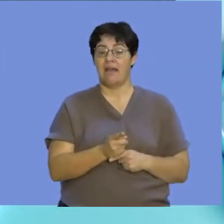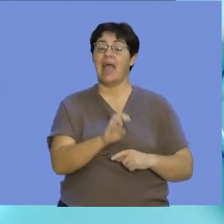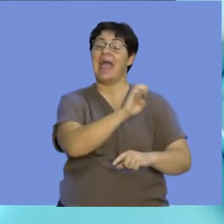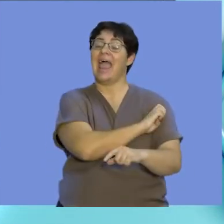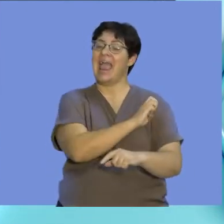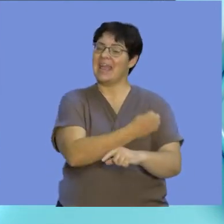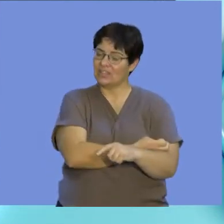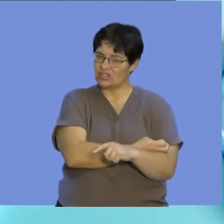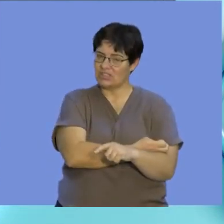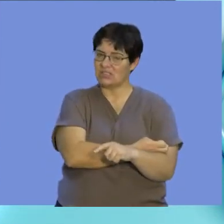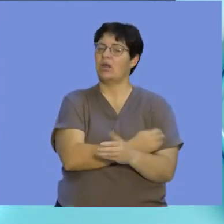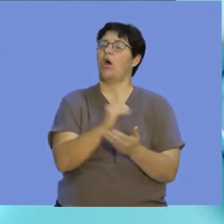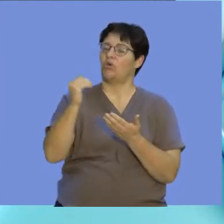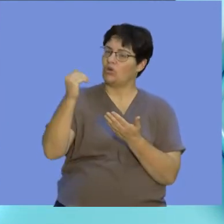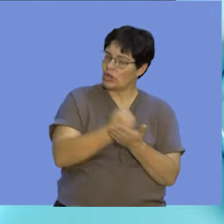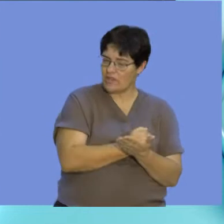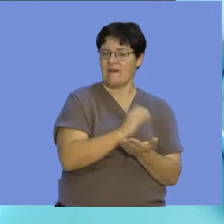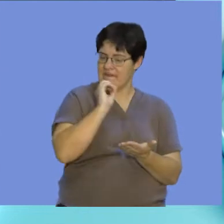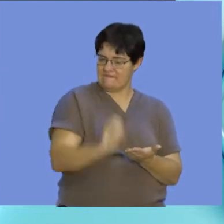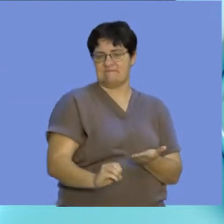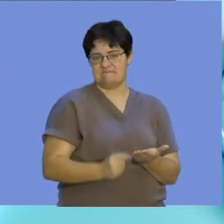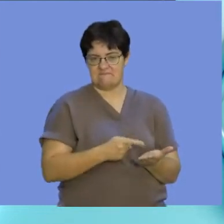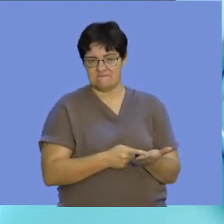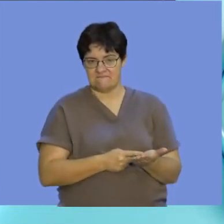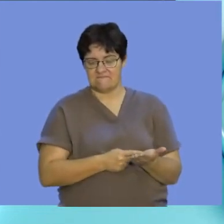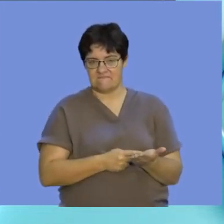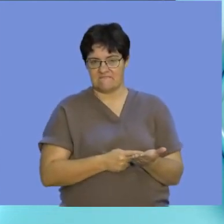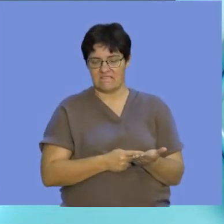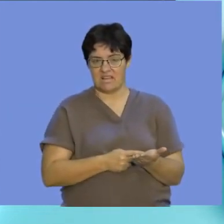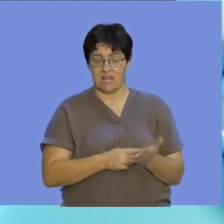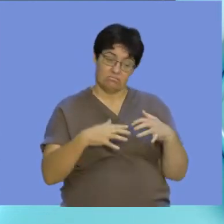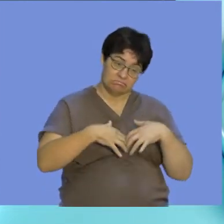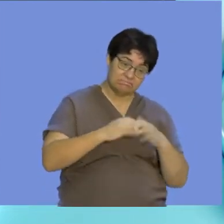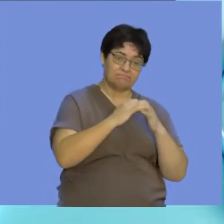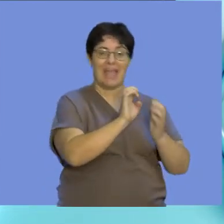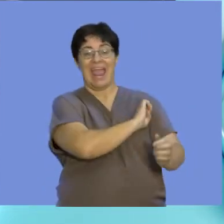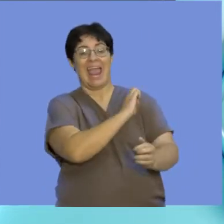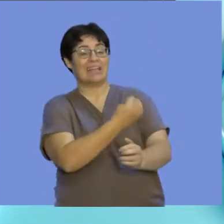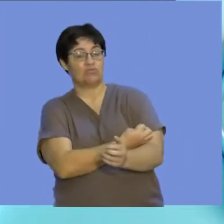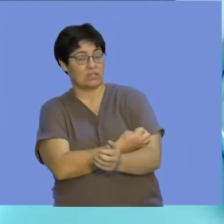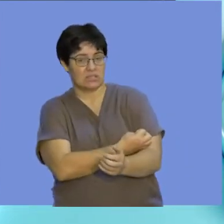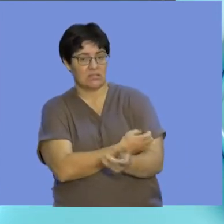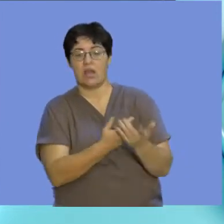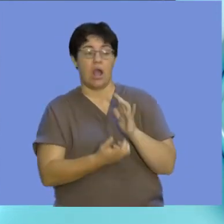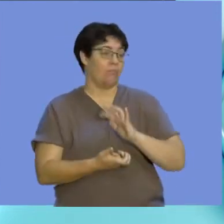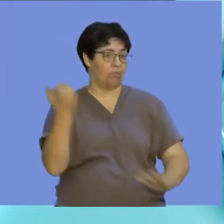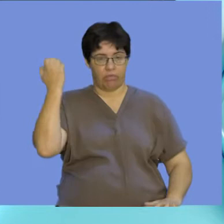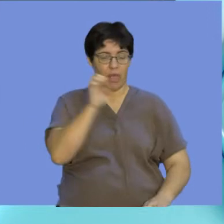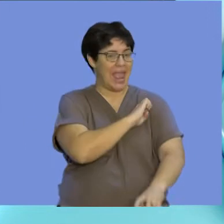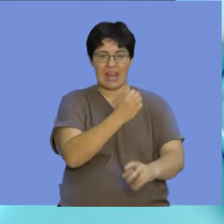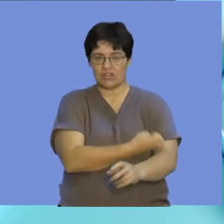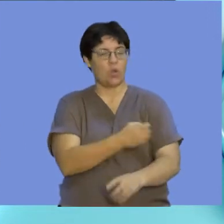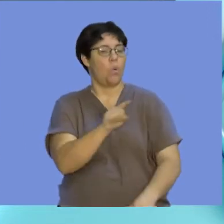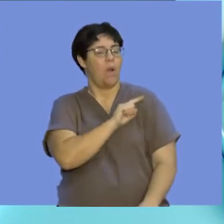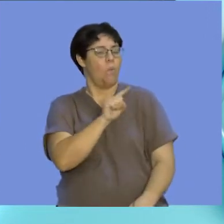energy is conserved. We cannot create energy, we cannot destroy energy, it's always